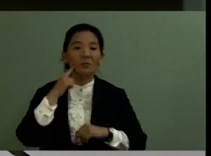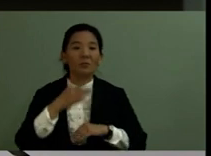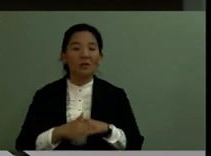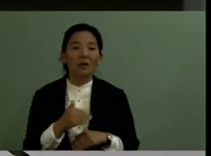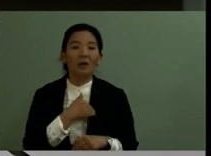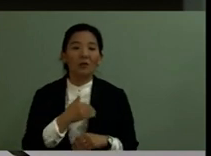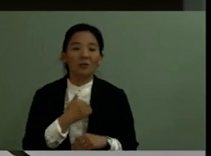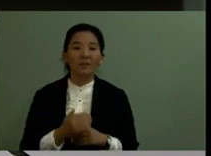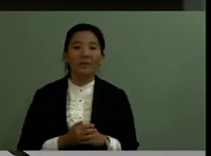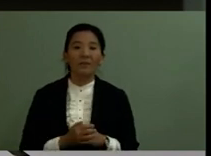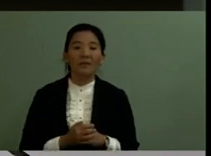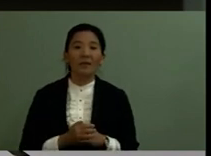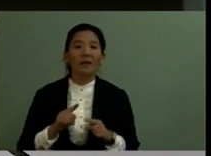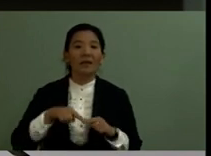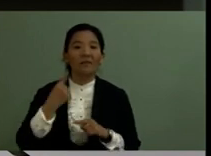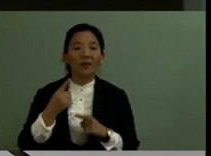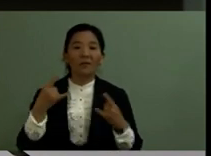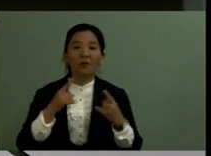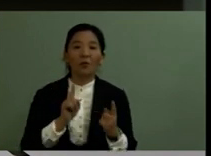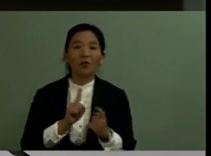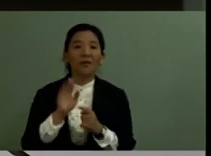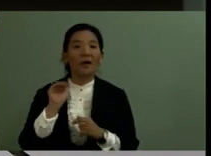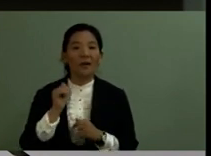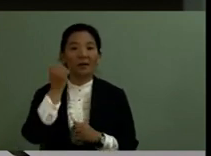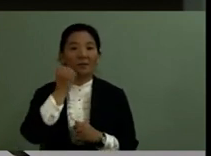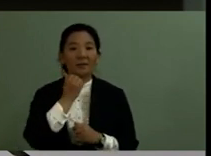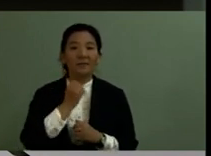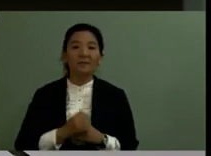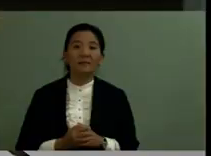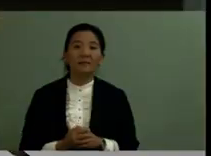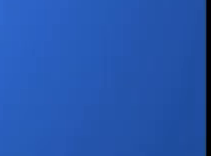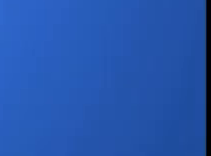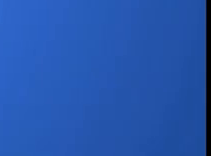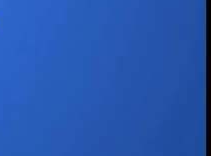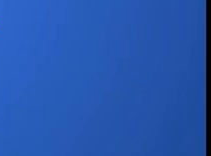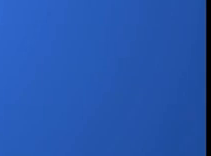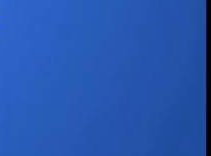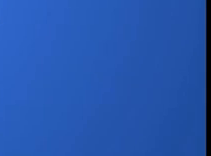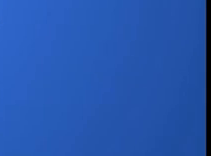tushunishingizni tilab qolaman. Keyingi efirda uchrashguncha xayr, rahmat.